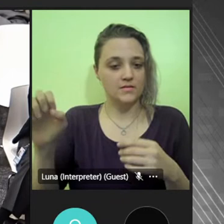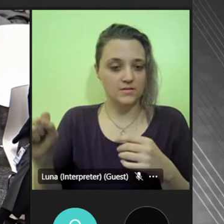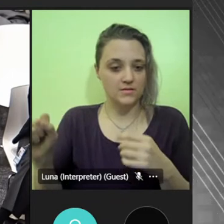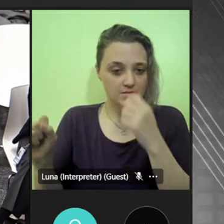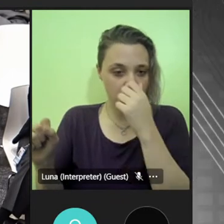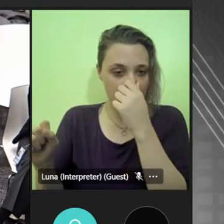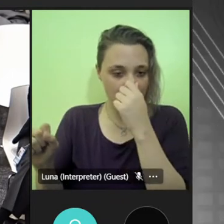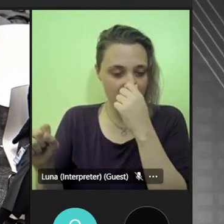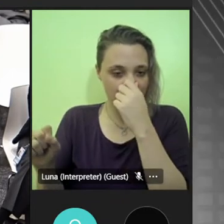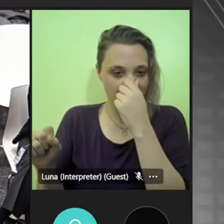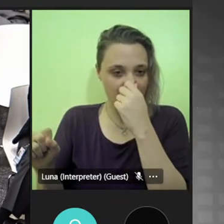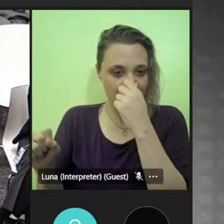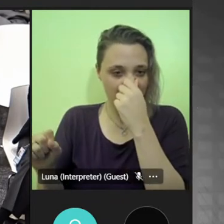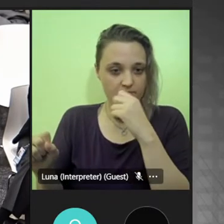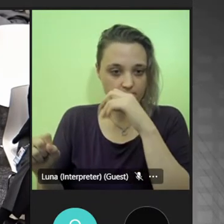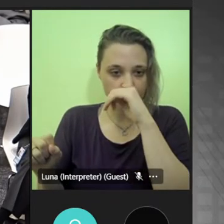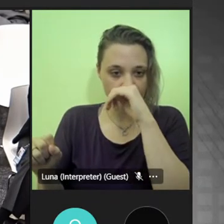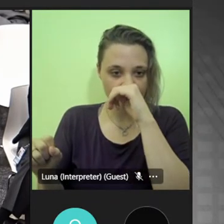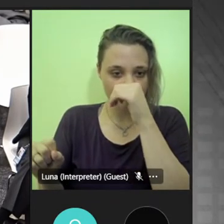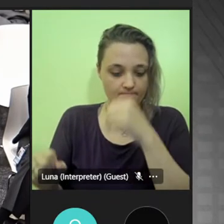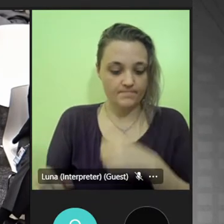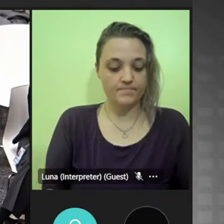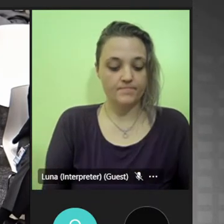don't stop at the bus stop